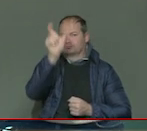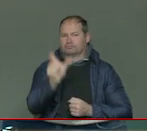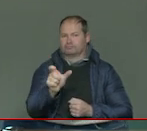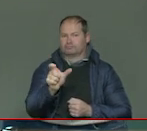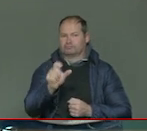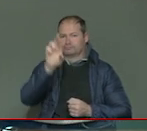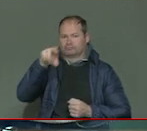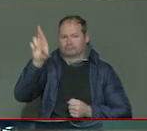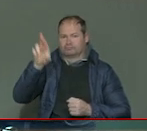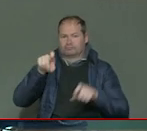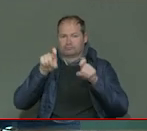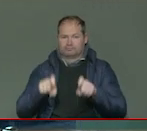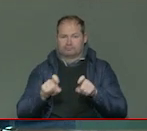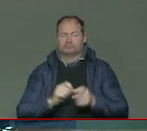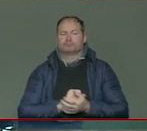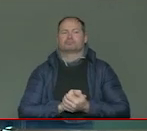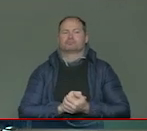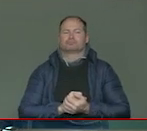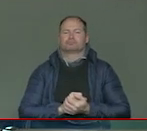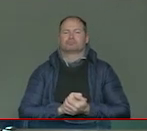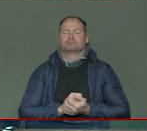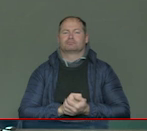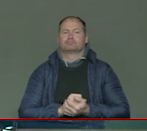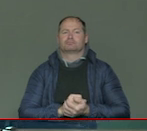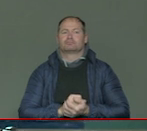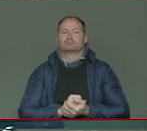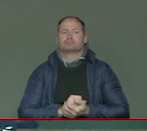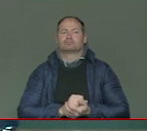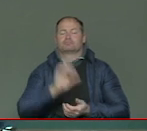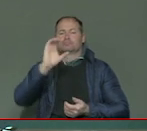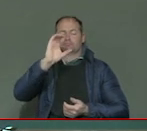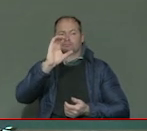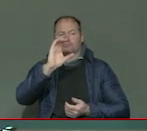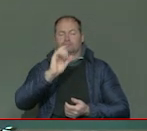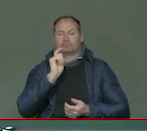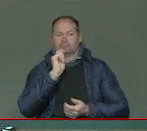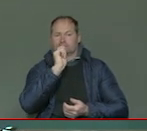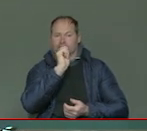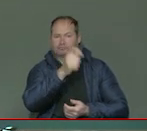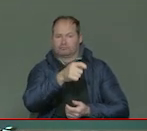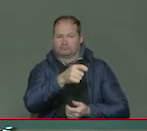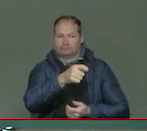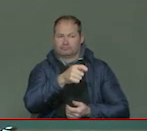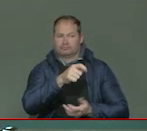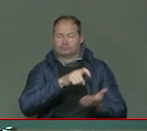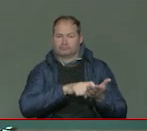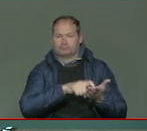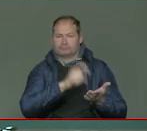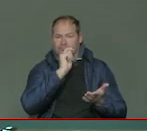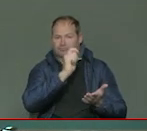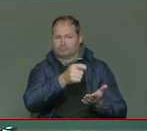right? Then paid the creditor electronically 14,300. So we paid the creditor